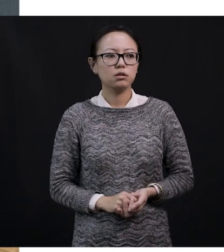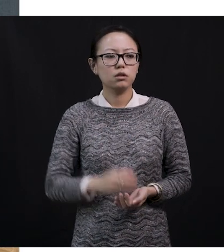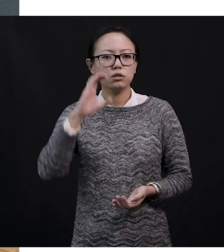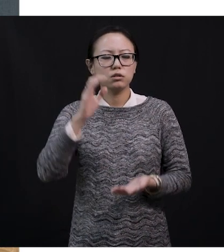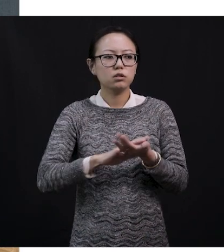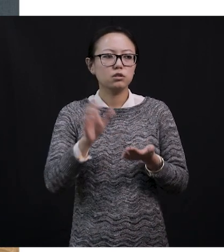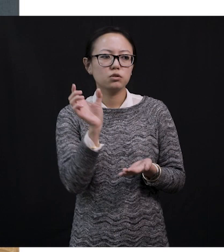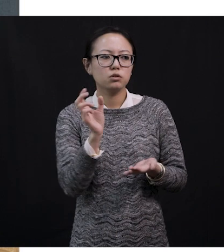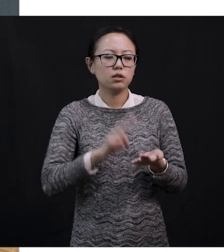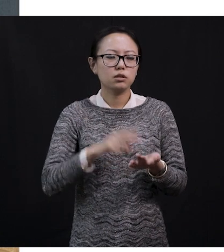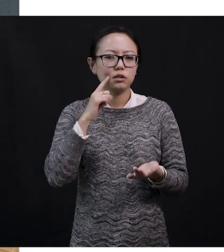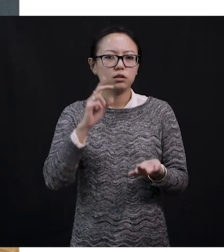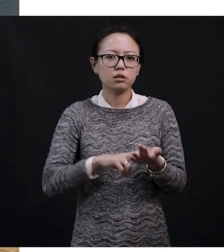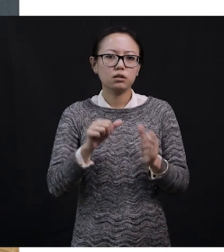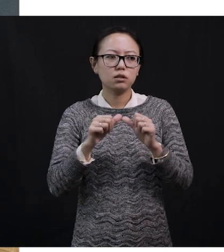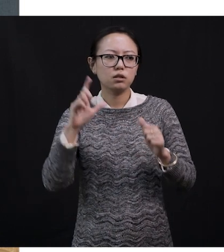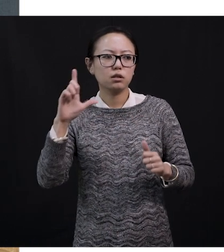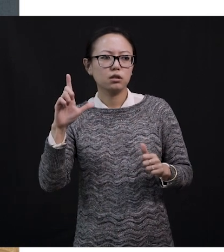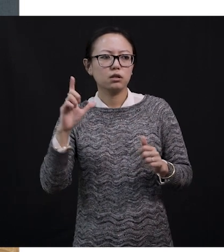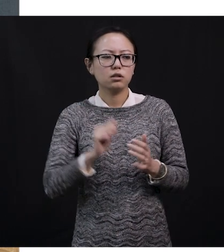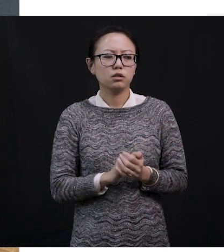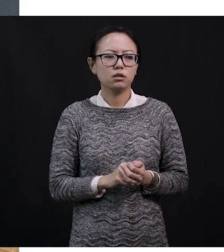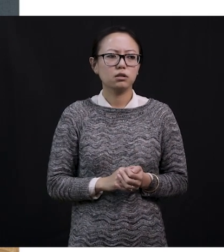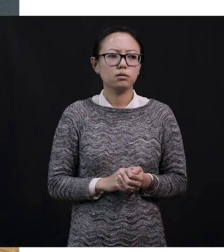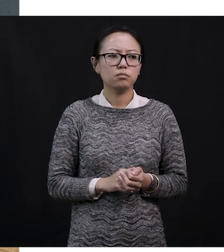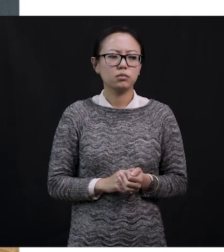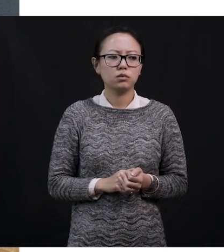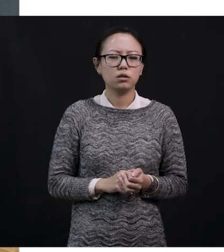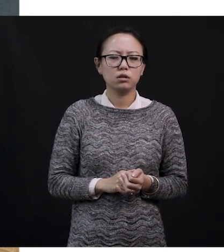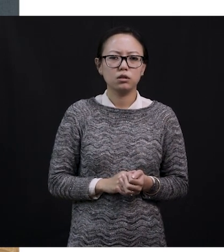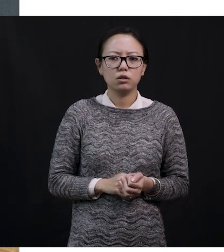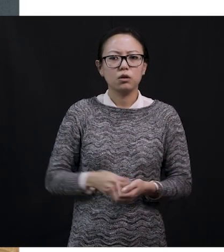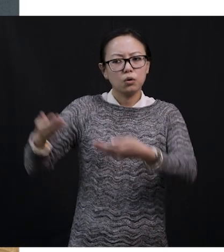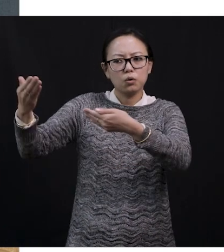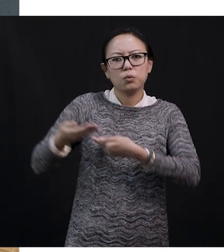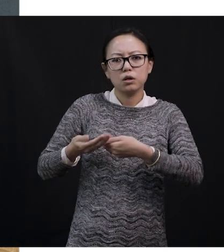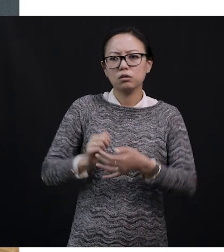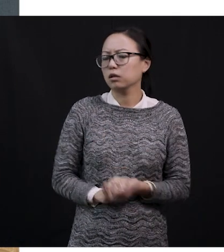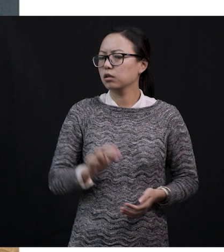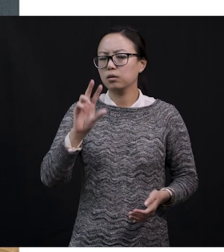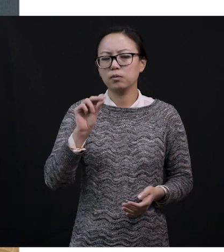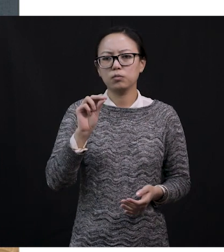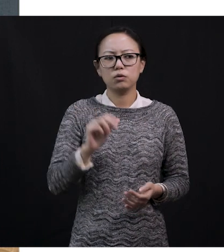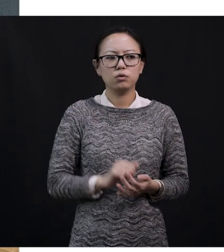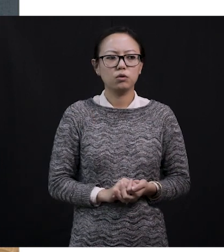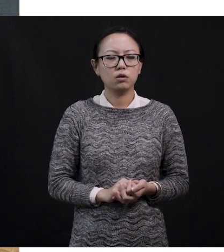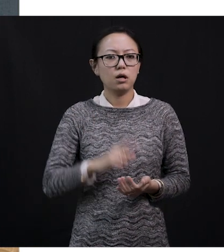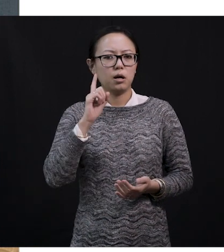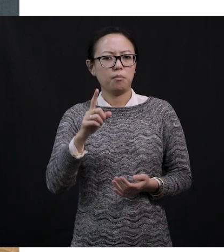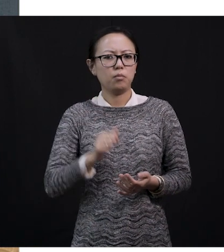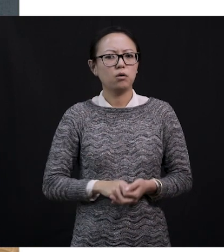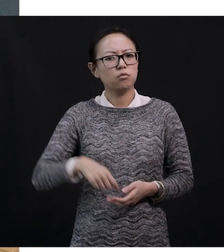Chunilal had been turning up like a bad penny, which means he is not welcome at all by Bipin Babu. But he kept